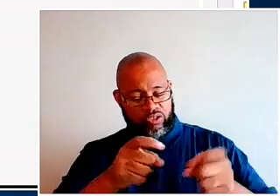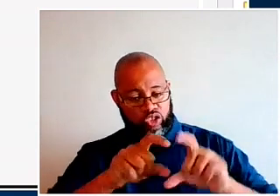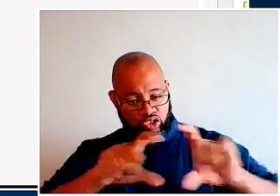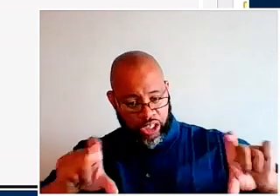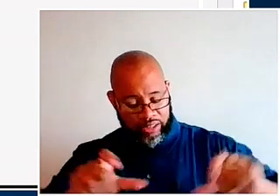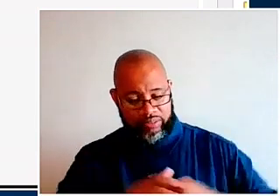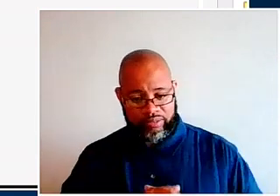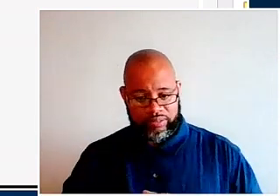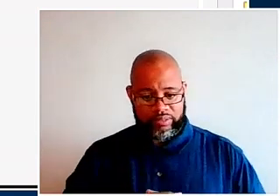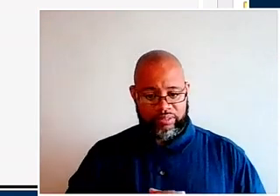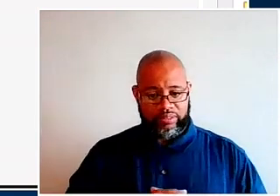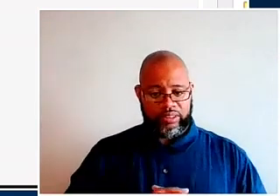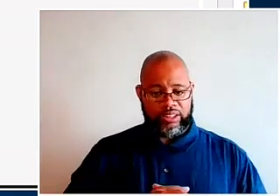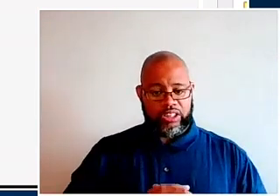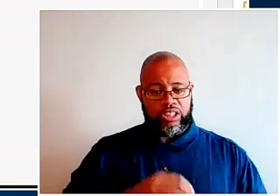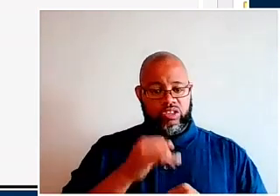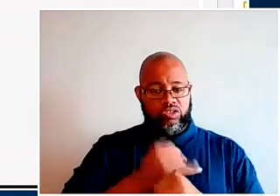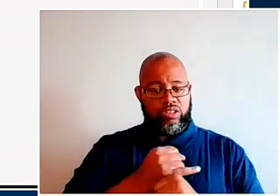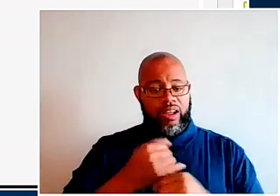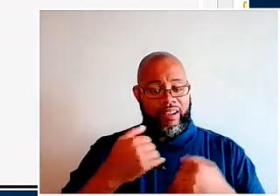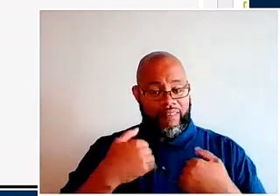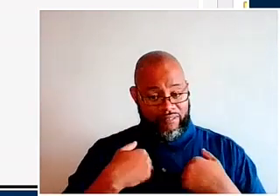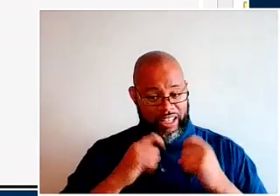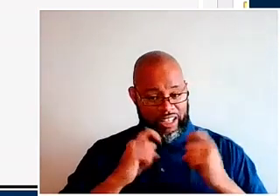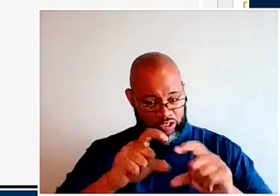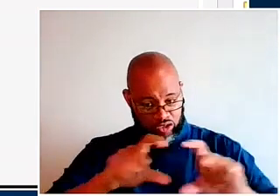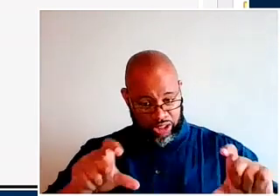when the institution is considered to have issued a check,